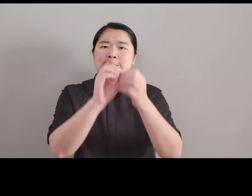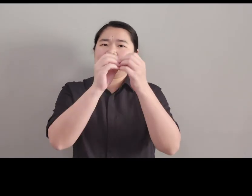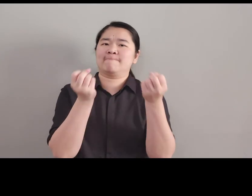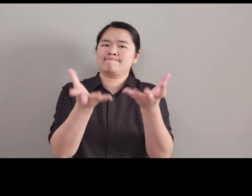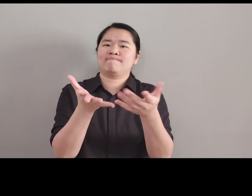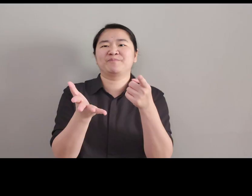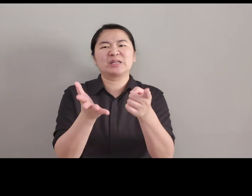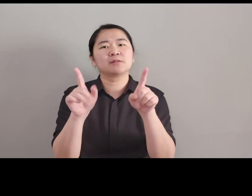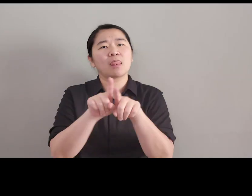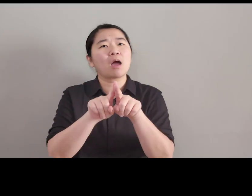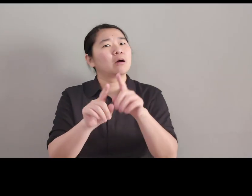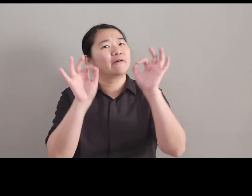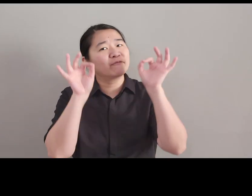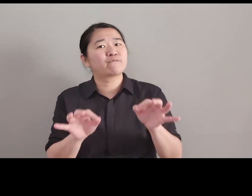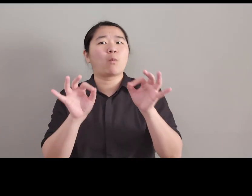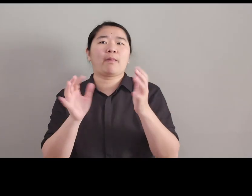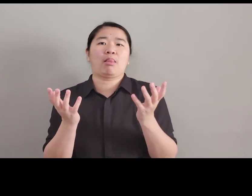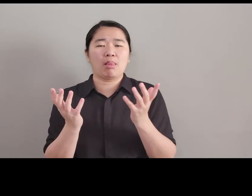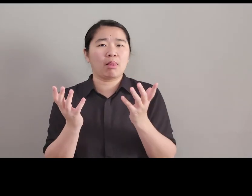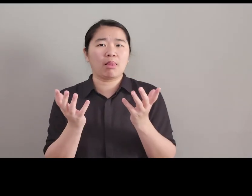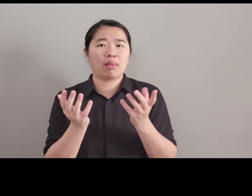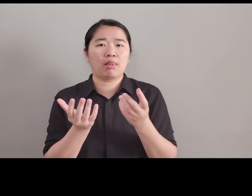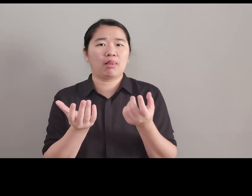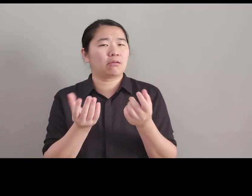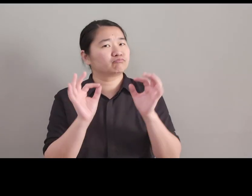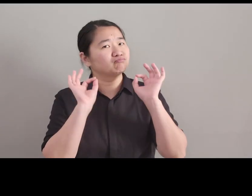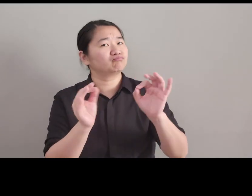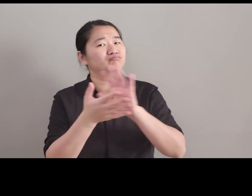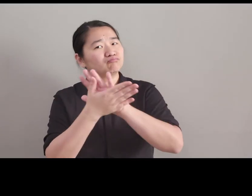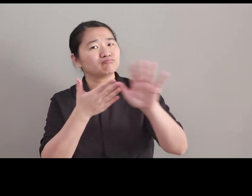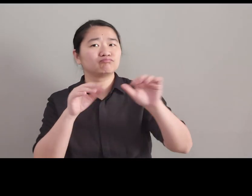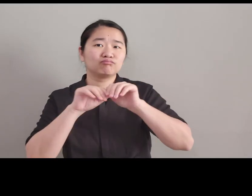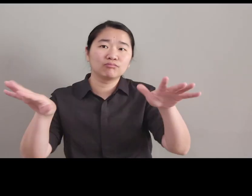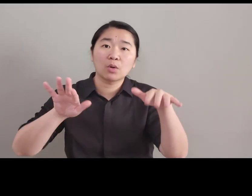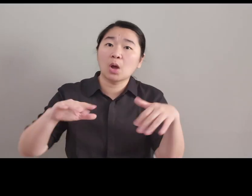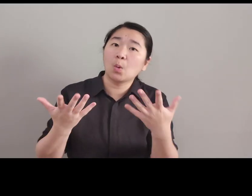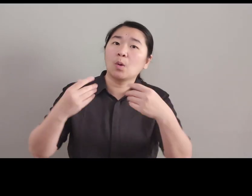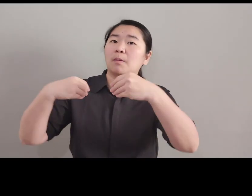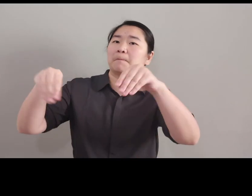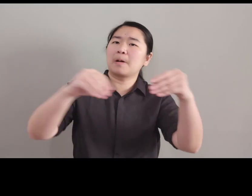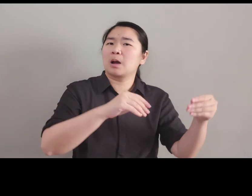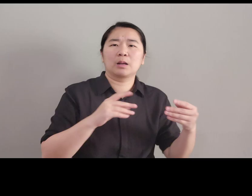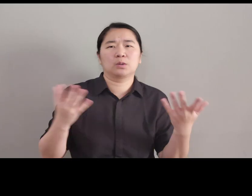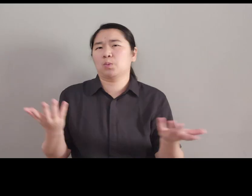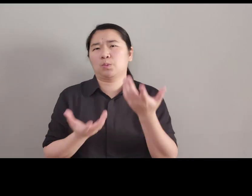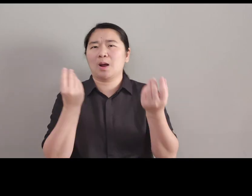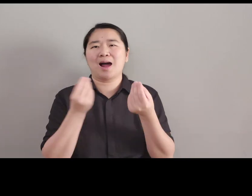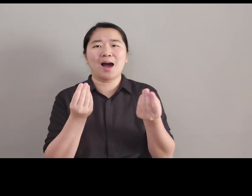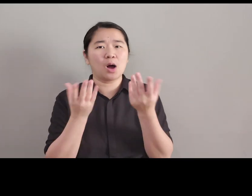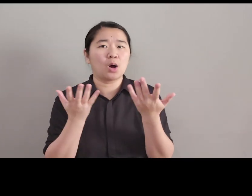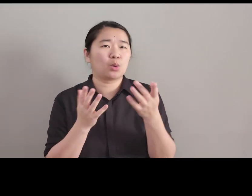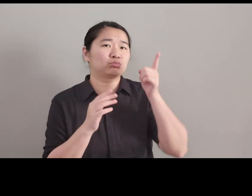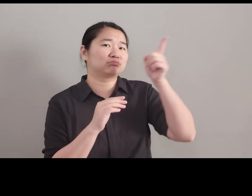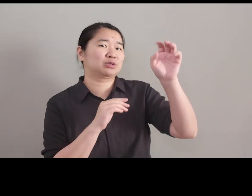you better leave it to the market? Very quickly, we only have 1 minute. Shilpi. So I think there is